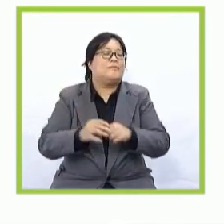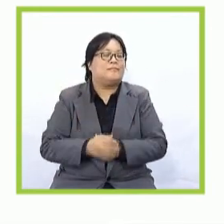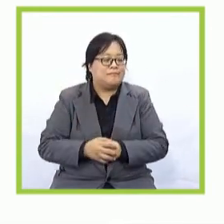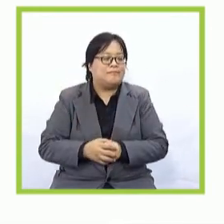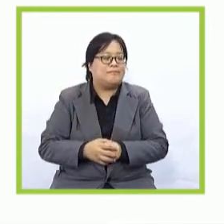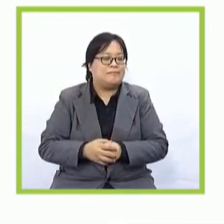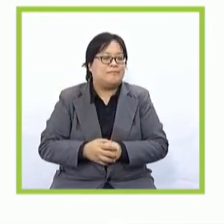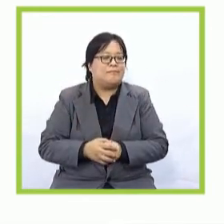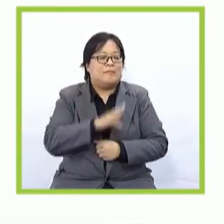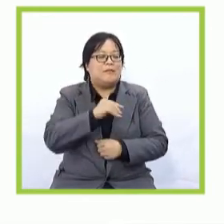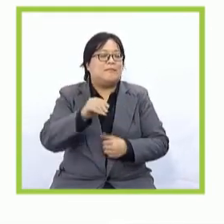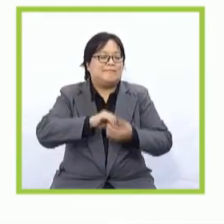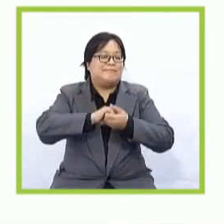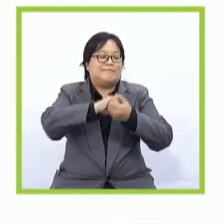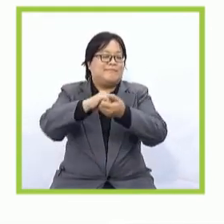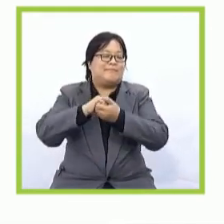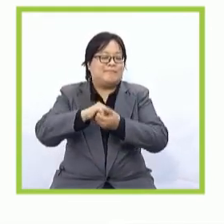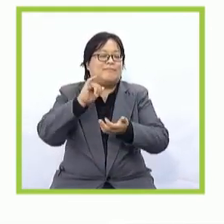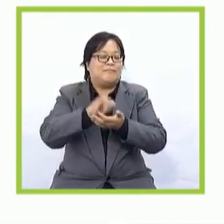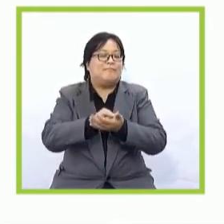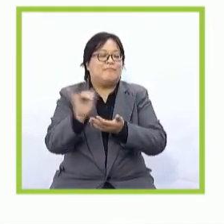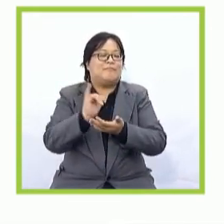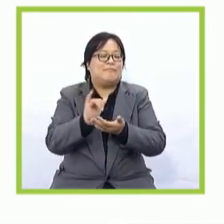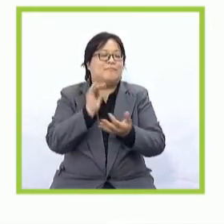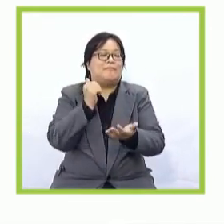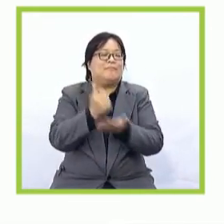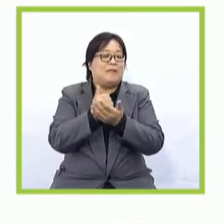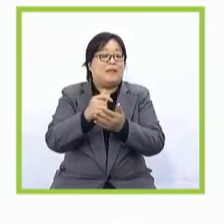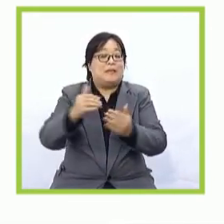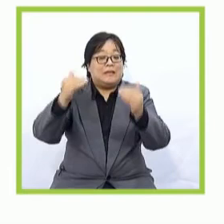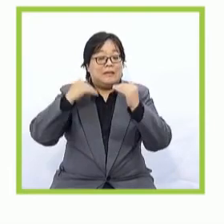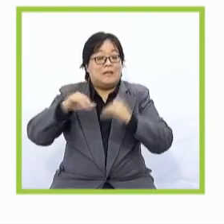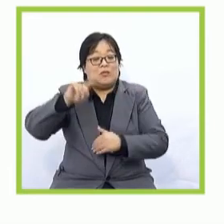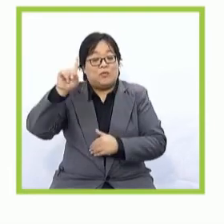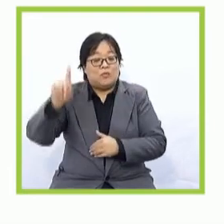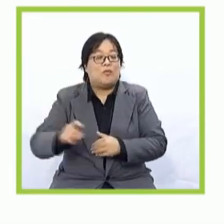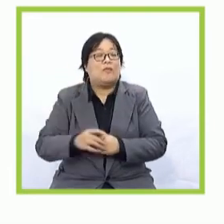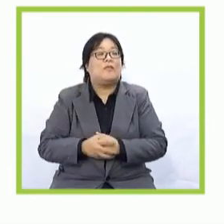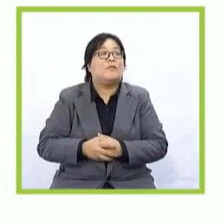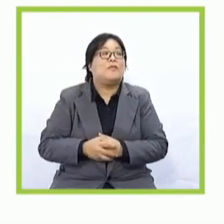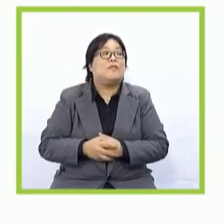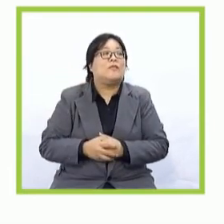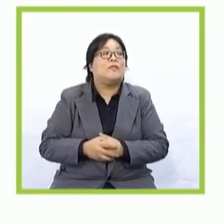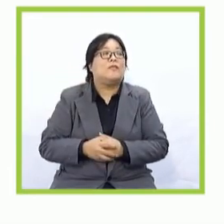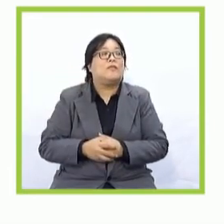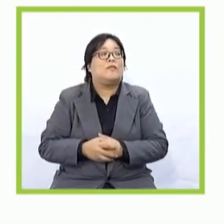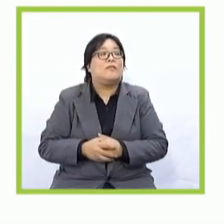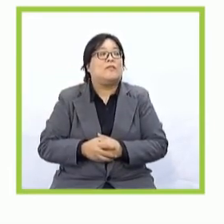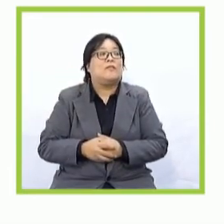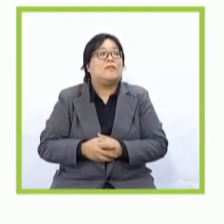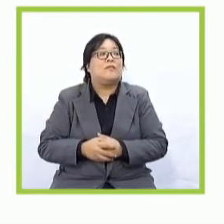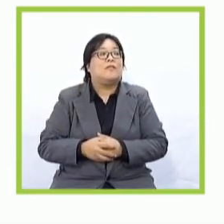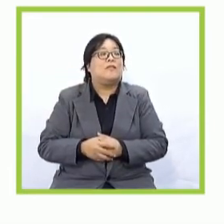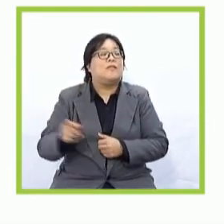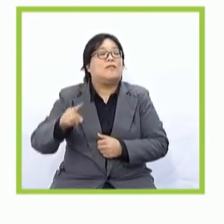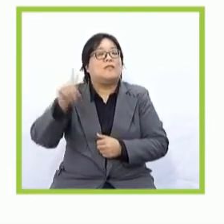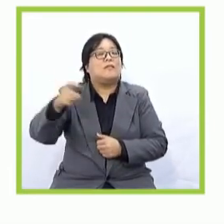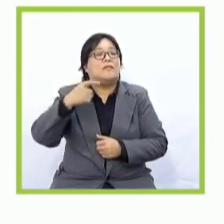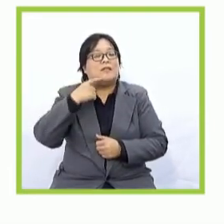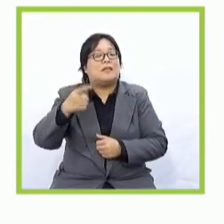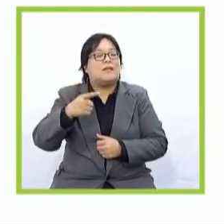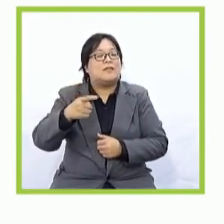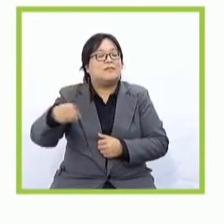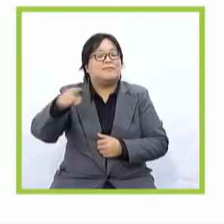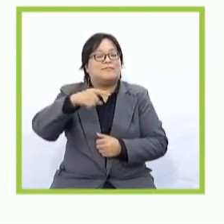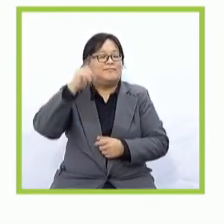building fusion coalitions. And I think that really leads into the next question that Altaf Devyati has asked us. And she says, the general excuse